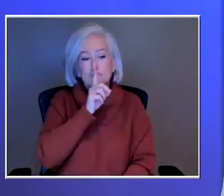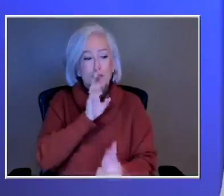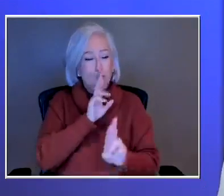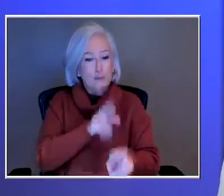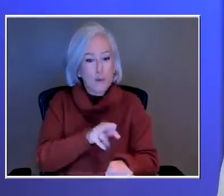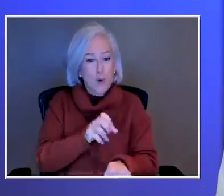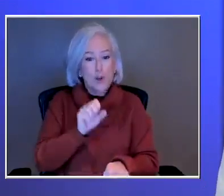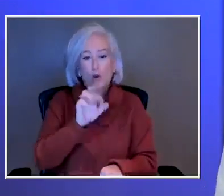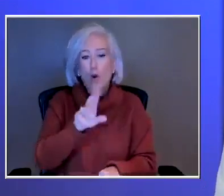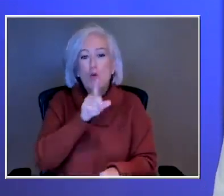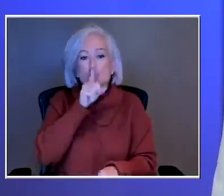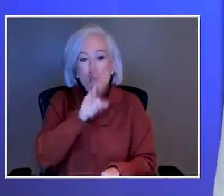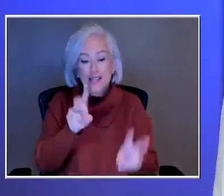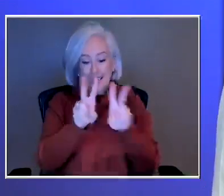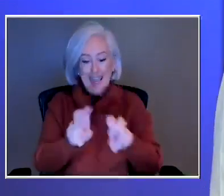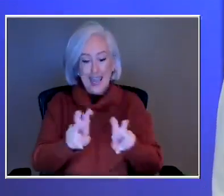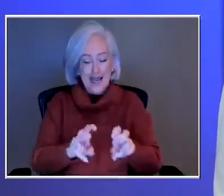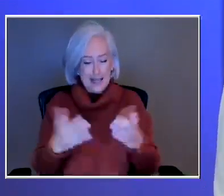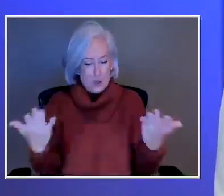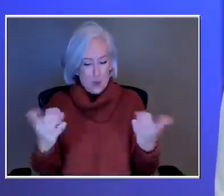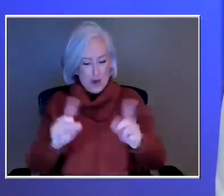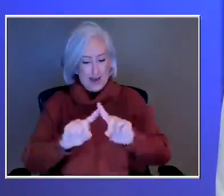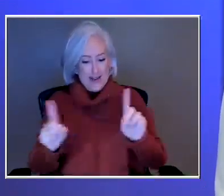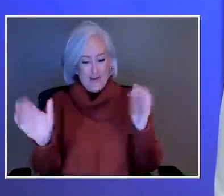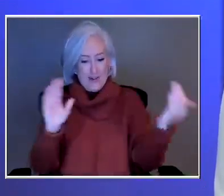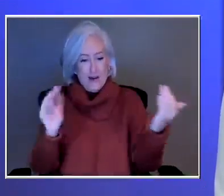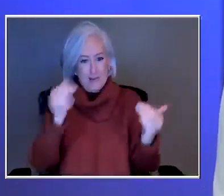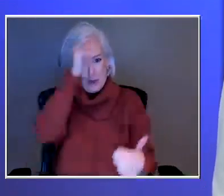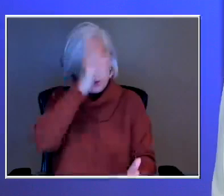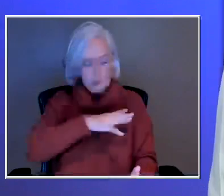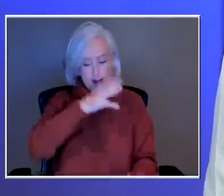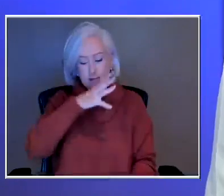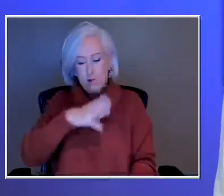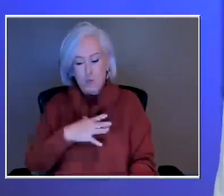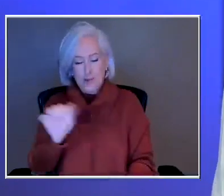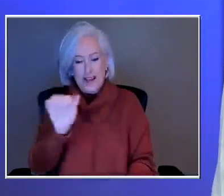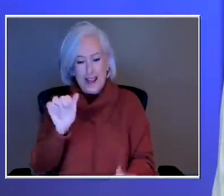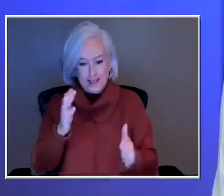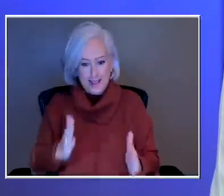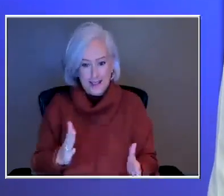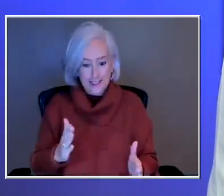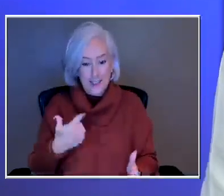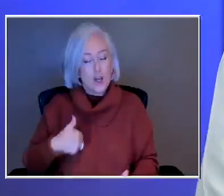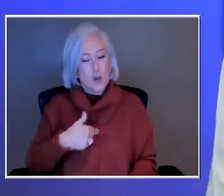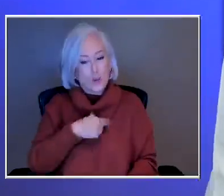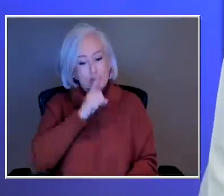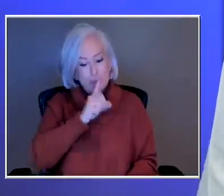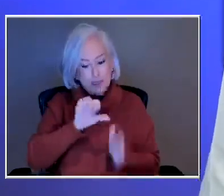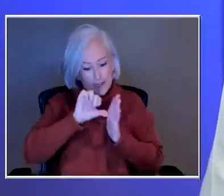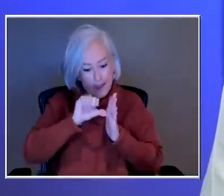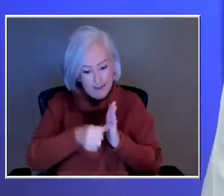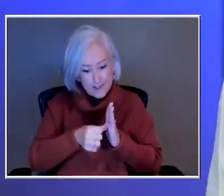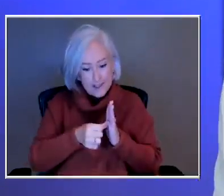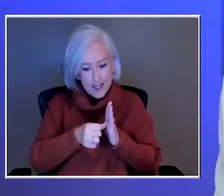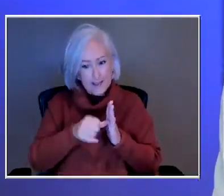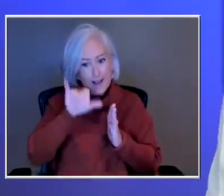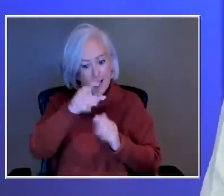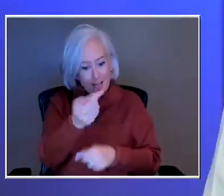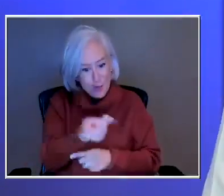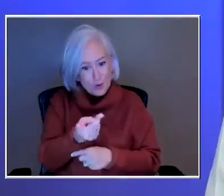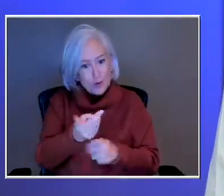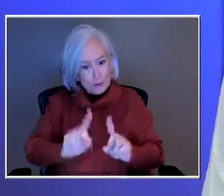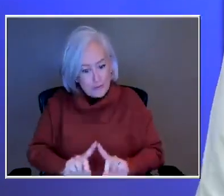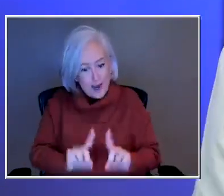analyzed the differences between them. So I think we've really highlighted that disparity, and I think we've really pushed to make sure, as a sports medicine community, but particularly